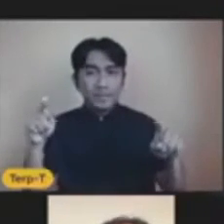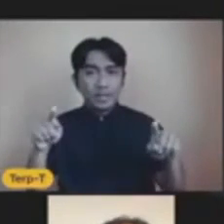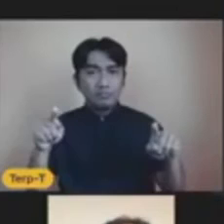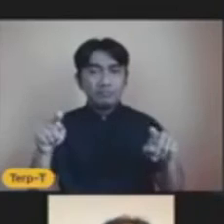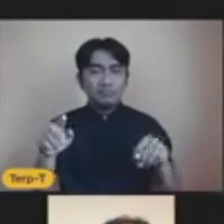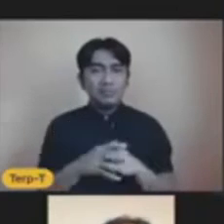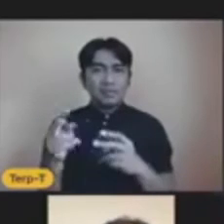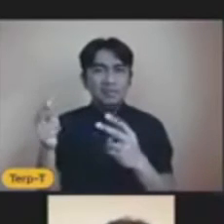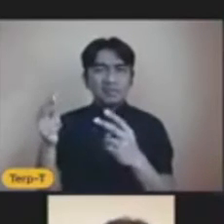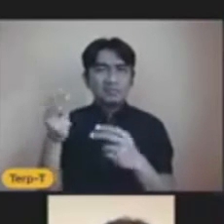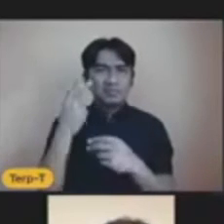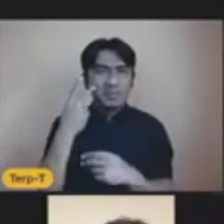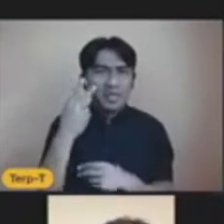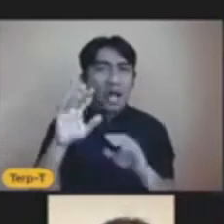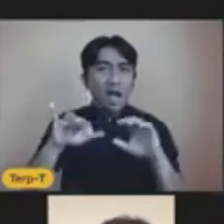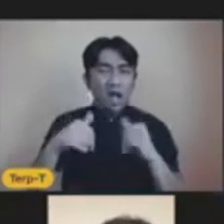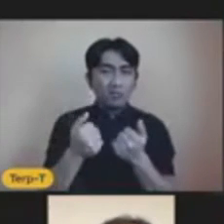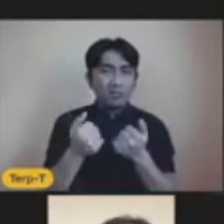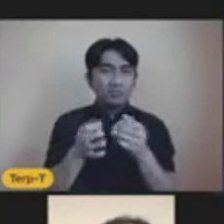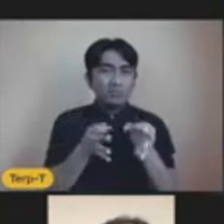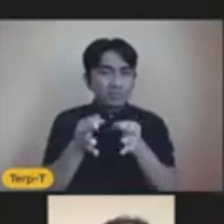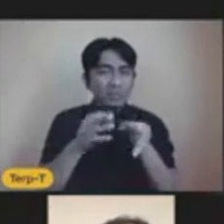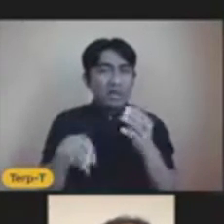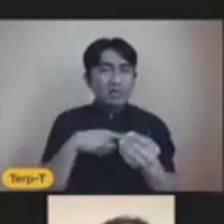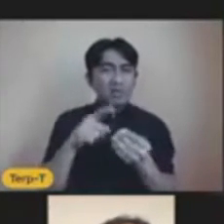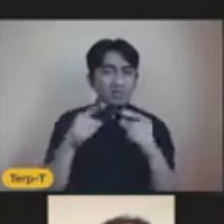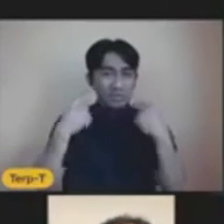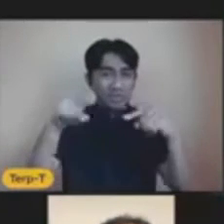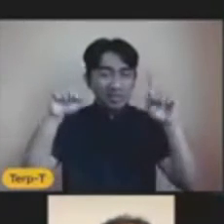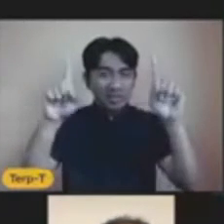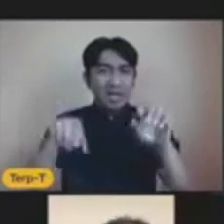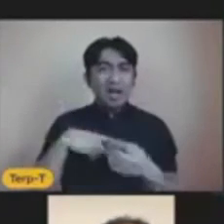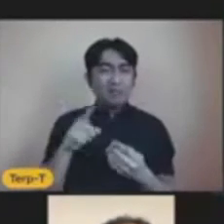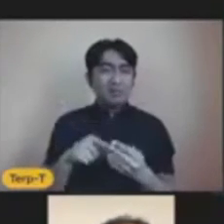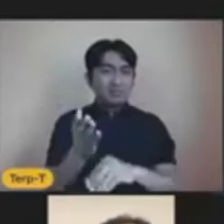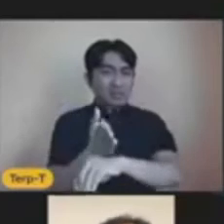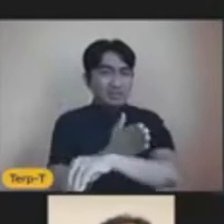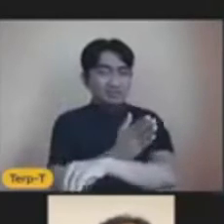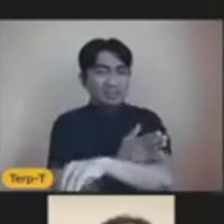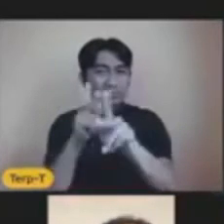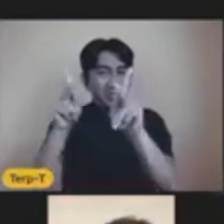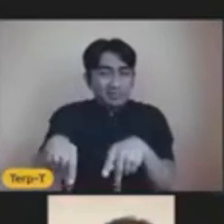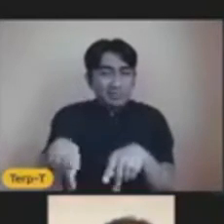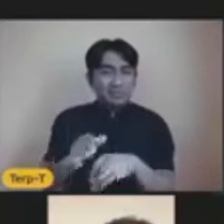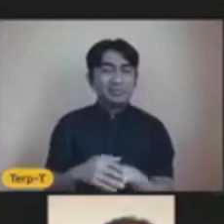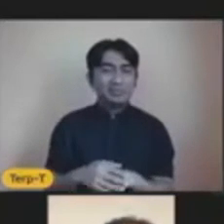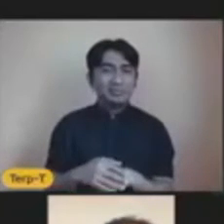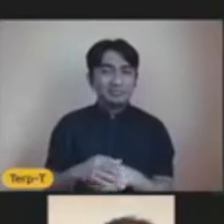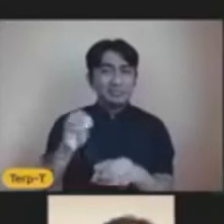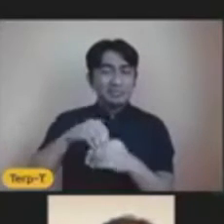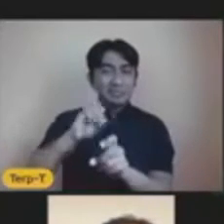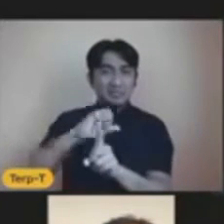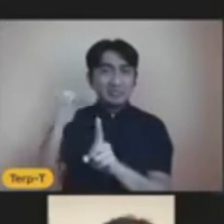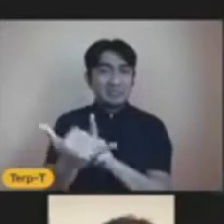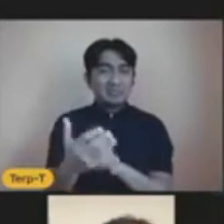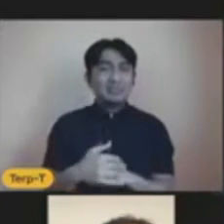do we define what success is or what a productive person in society is. For